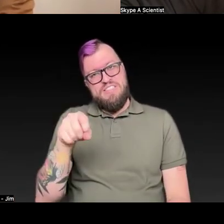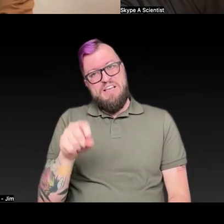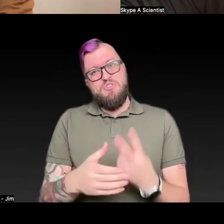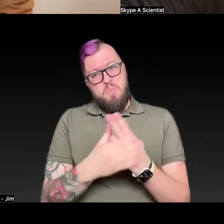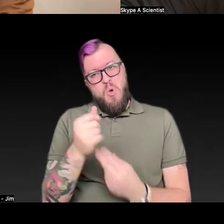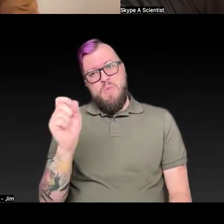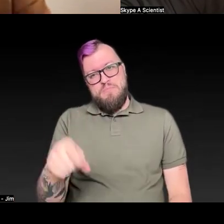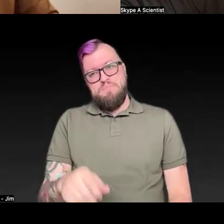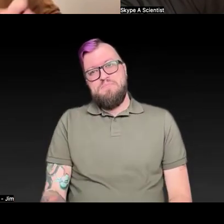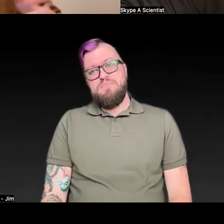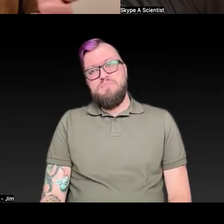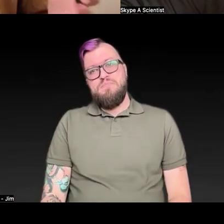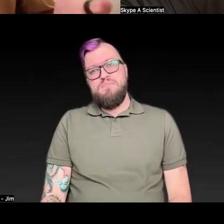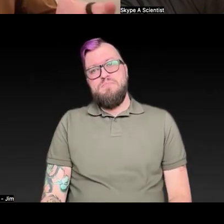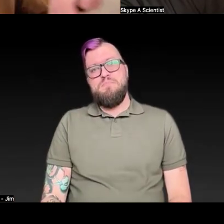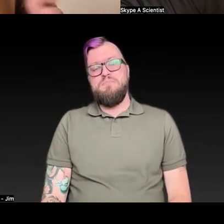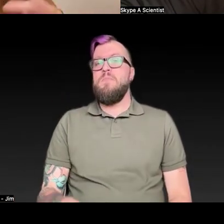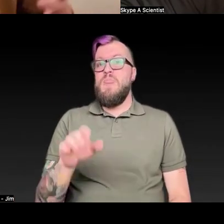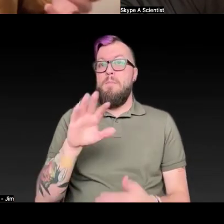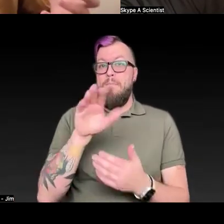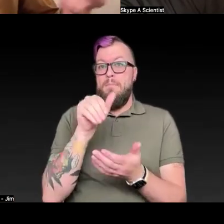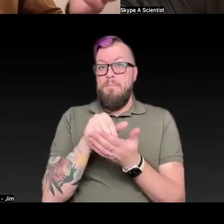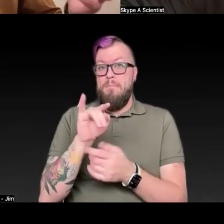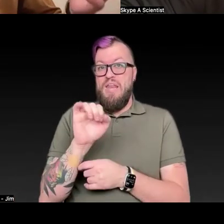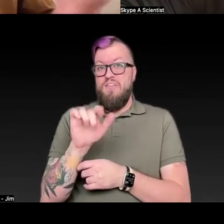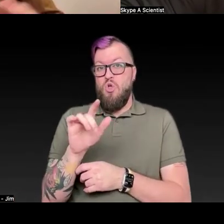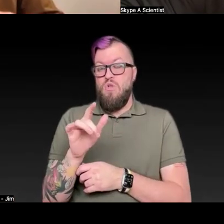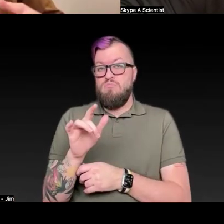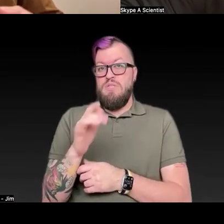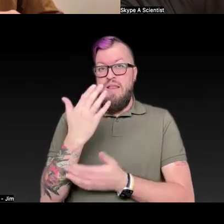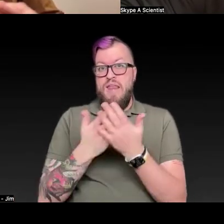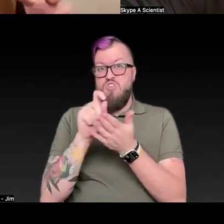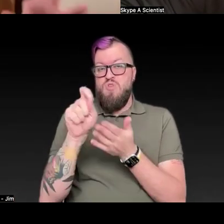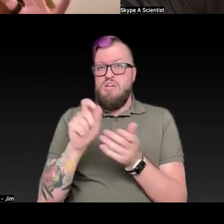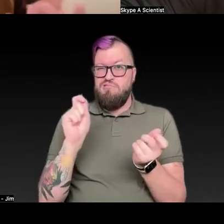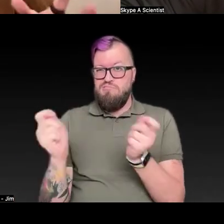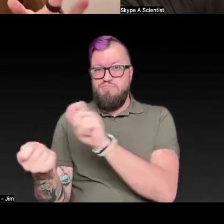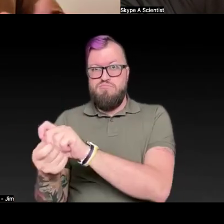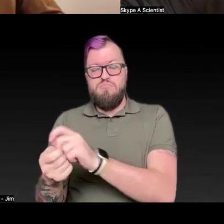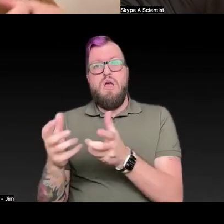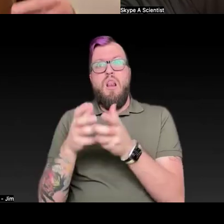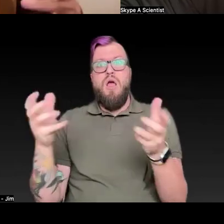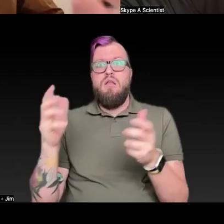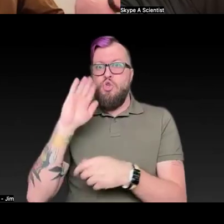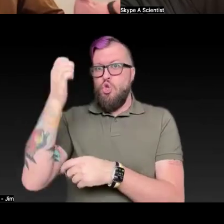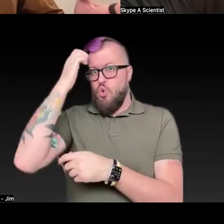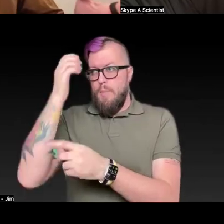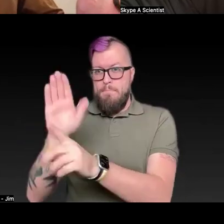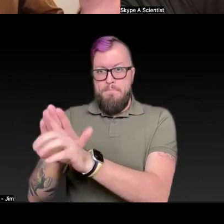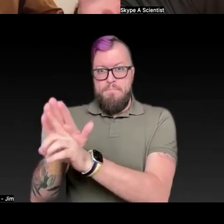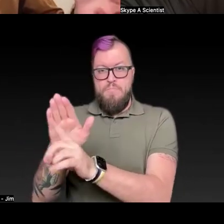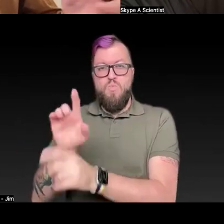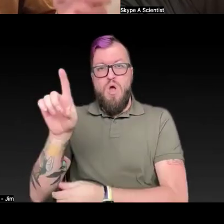both. So medieval handwriting changes a lot over, you're looking at, even if you're just thinking about Europe, you're thinking about